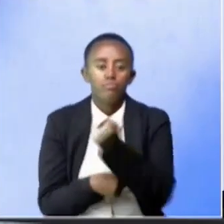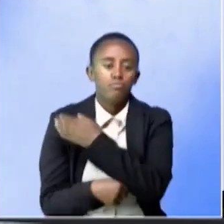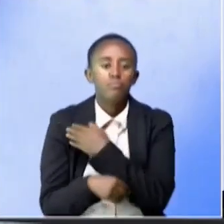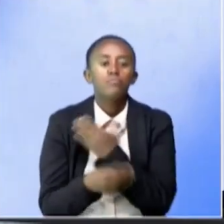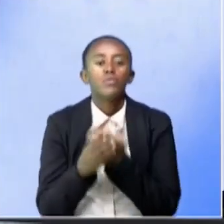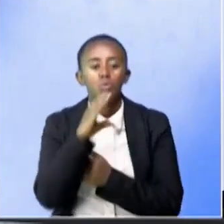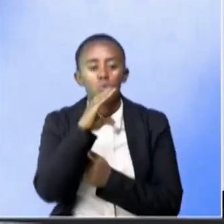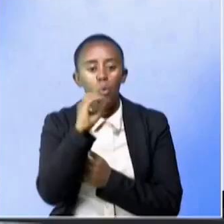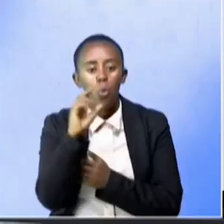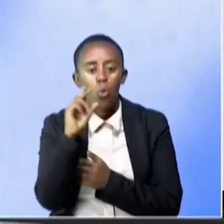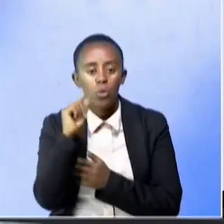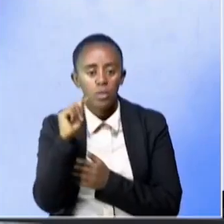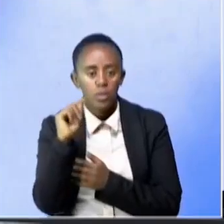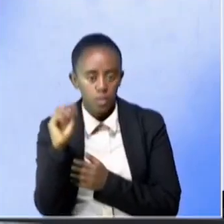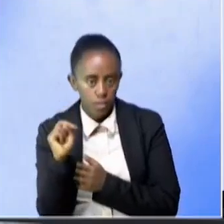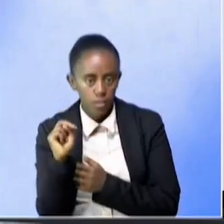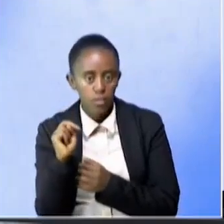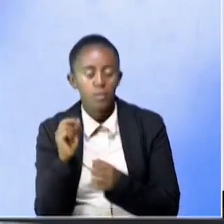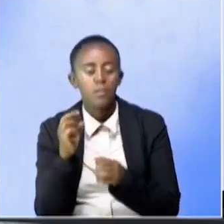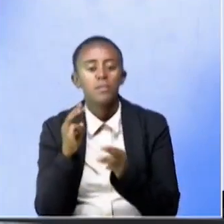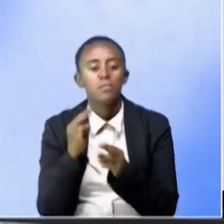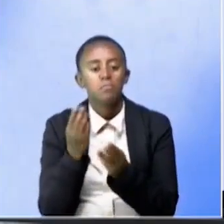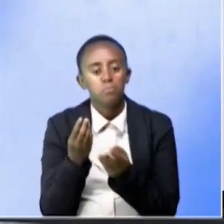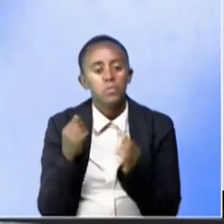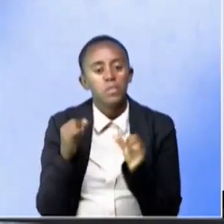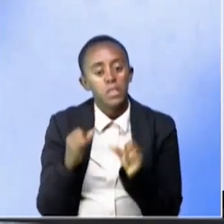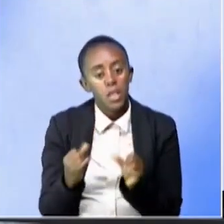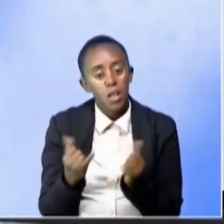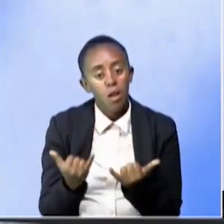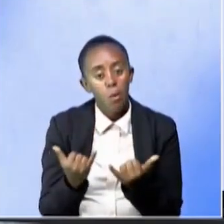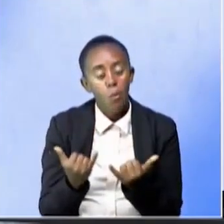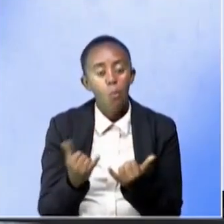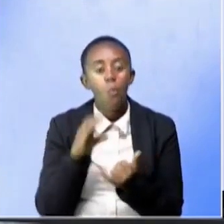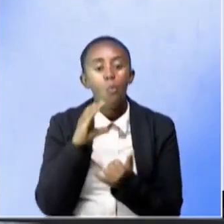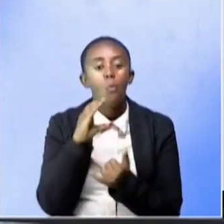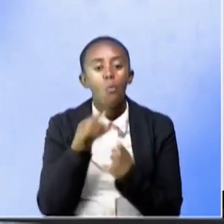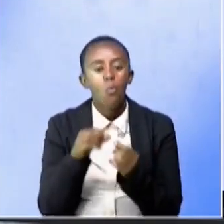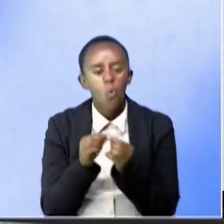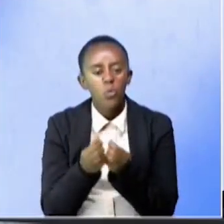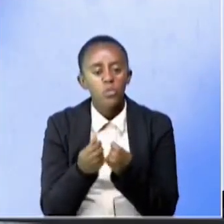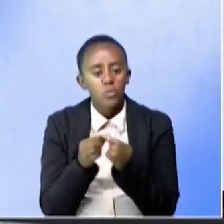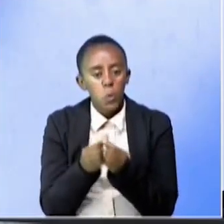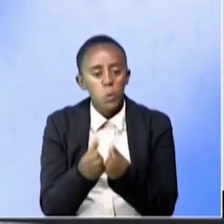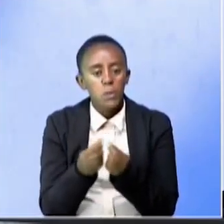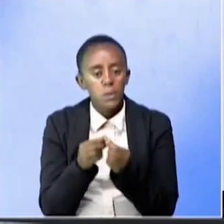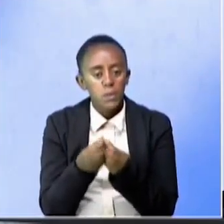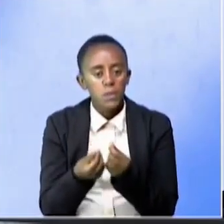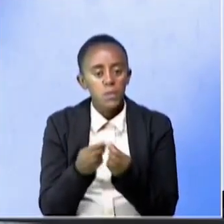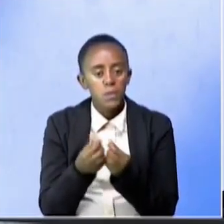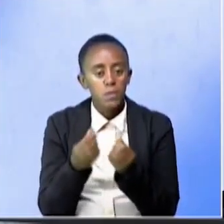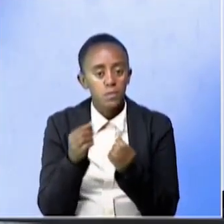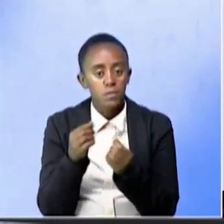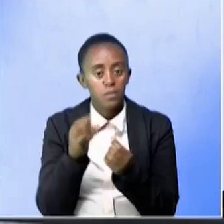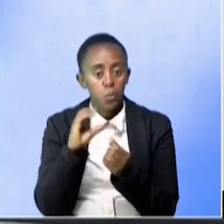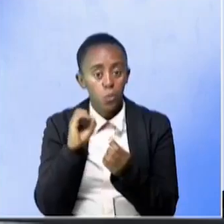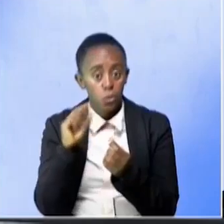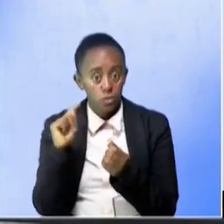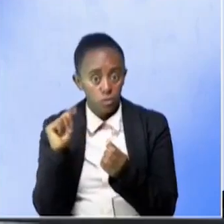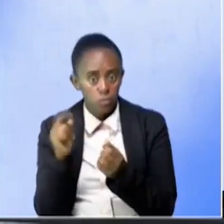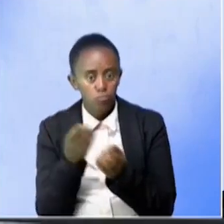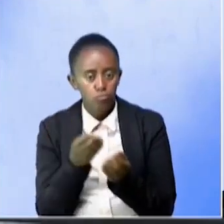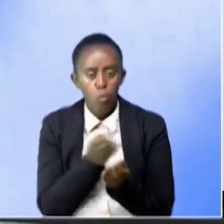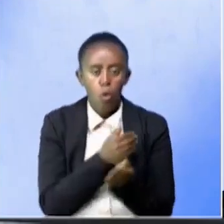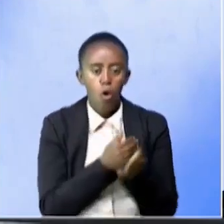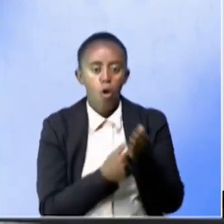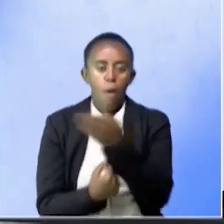made. Right? So, still now, cotton is modifying what? The gabi. In other